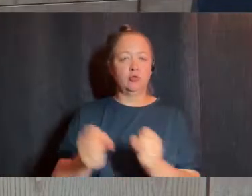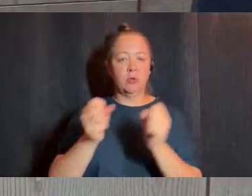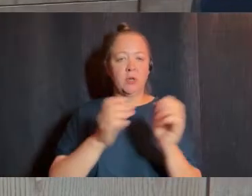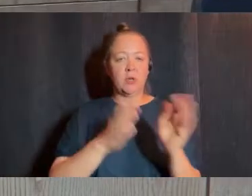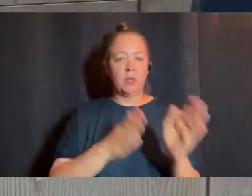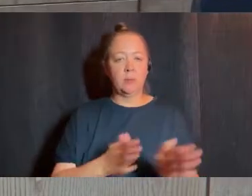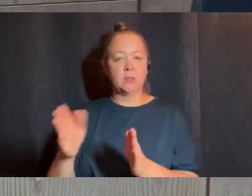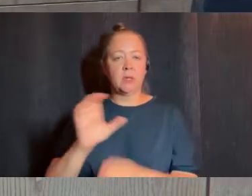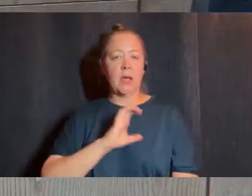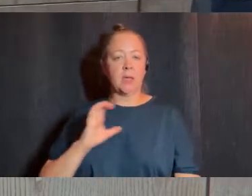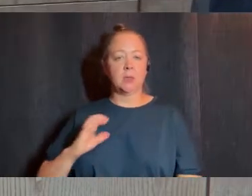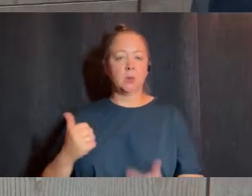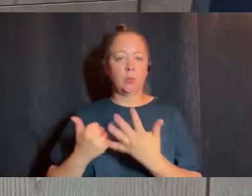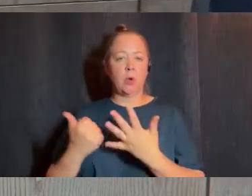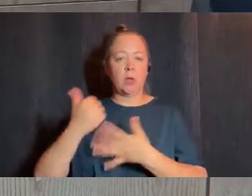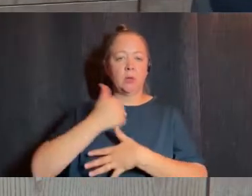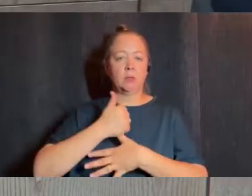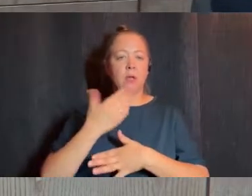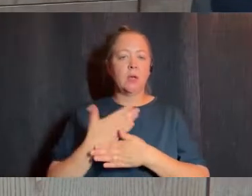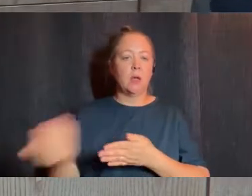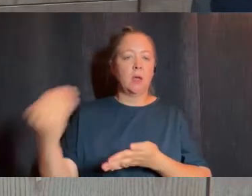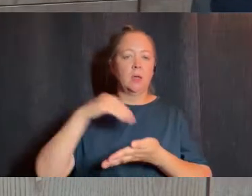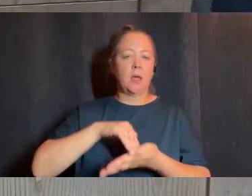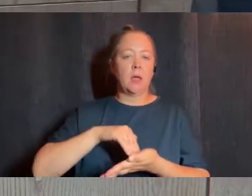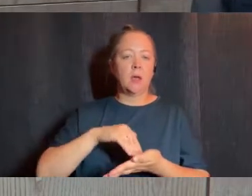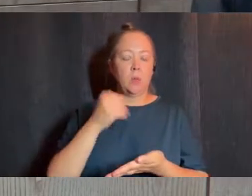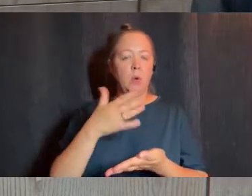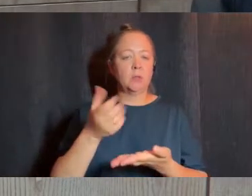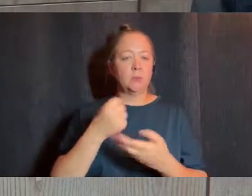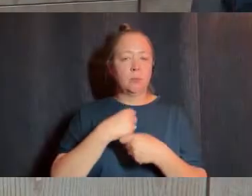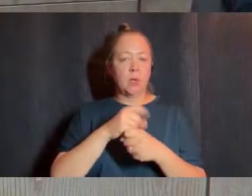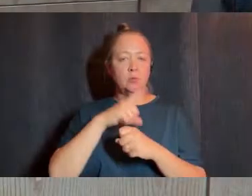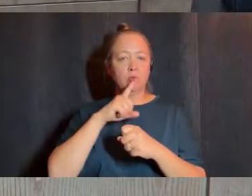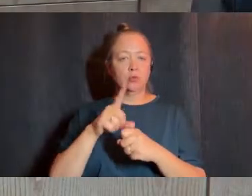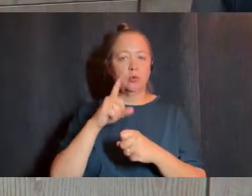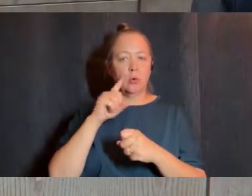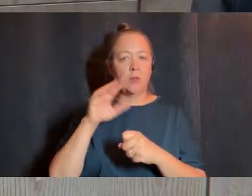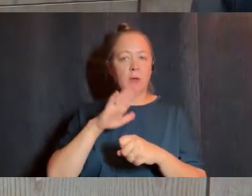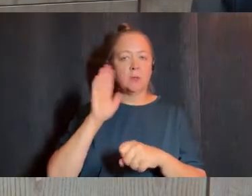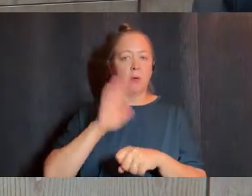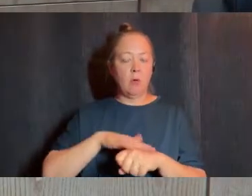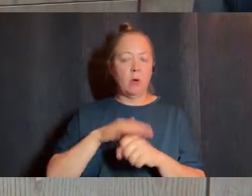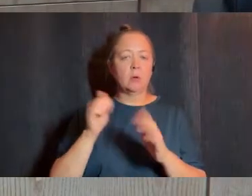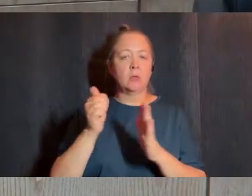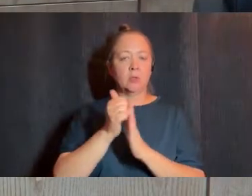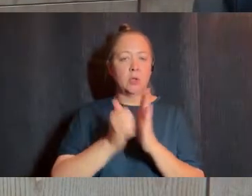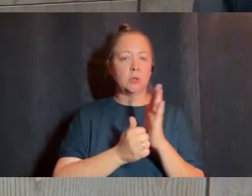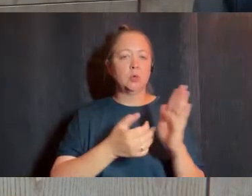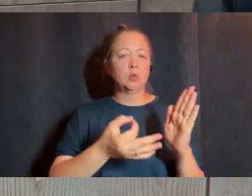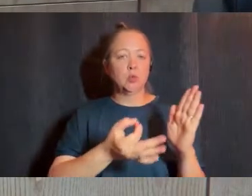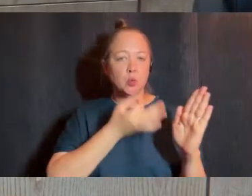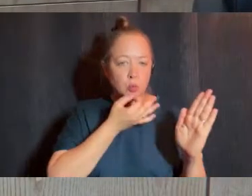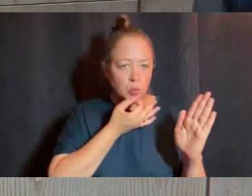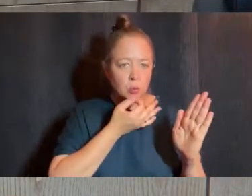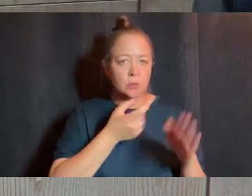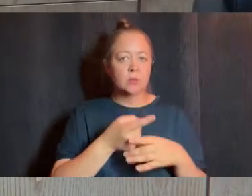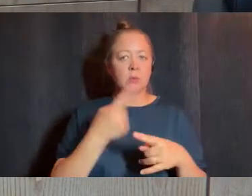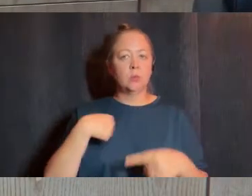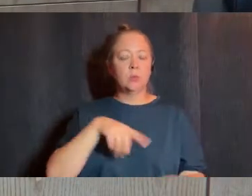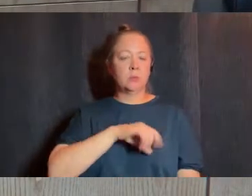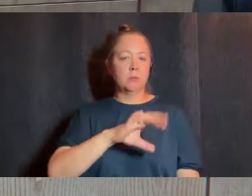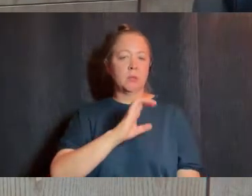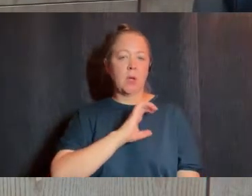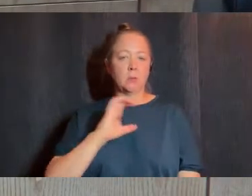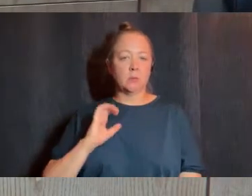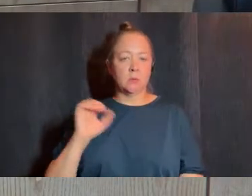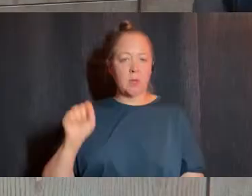And I just want to raise that again as something that I want to make sure gets on an agenda soon, so that we can, as a council, talk together about